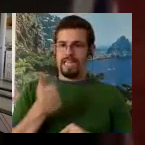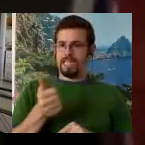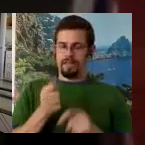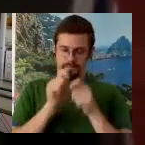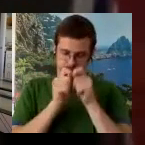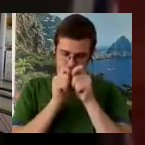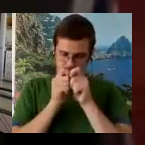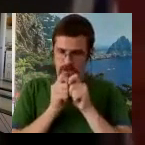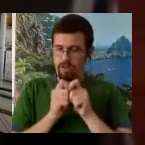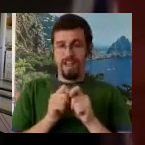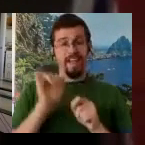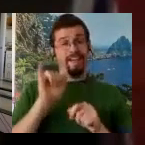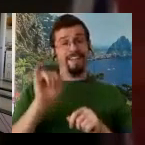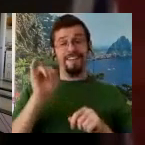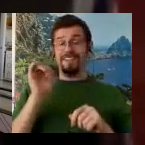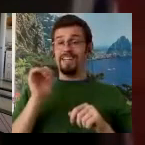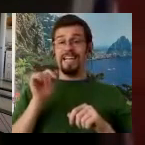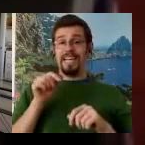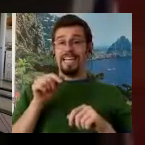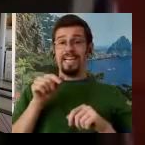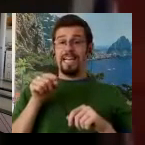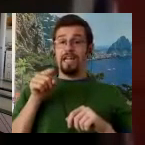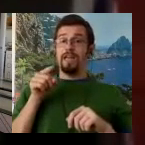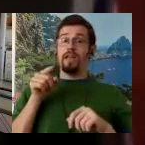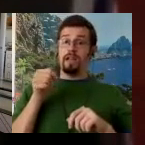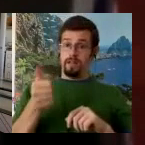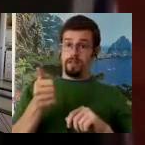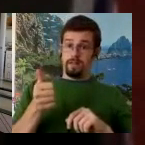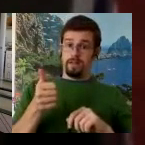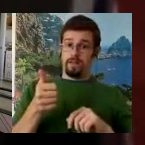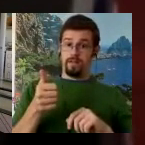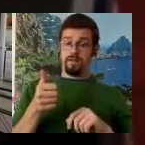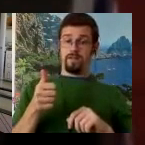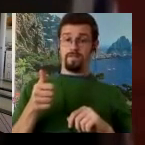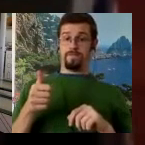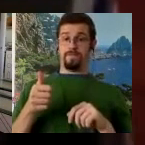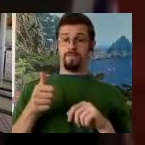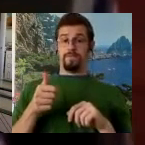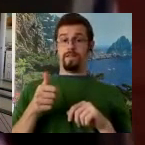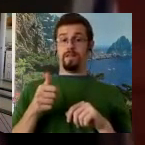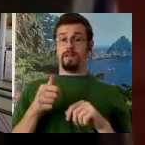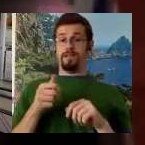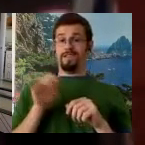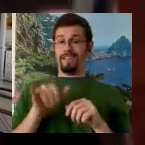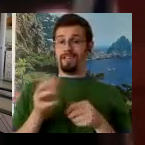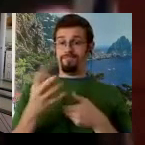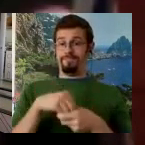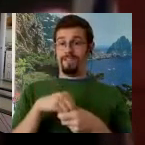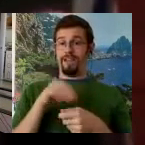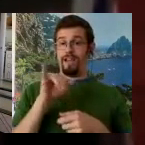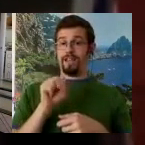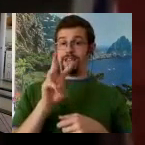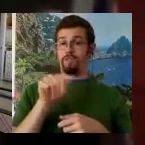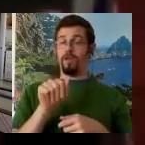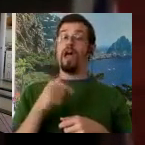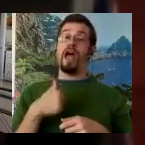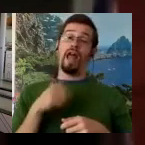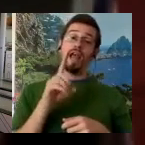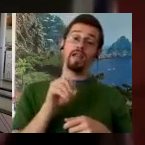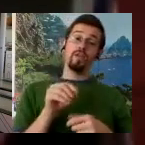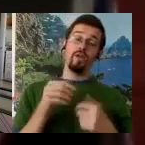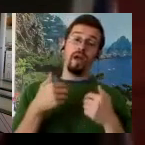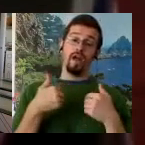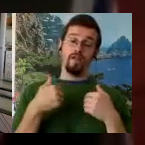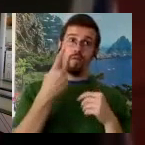to go and create 2 SVG fonts for the ISWA. I had to create one SVG for the lines, and then I had to